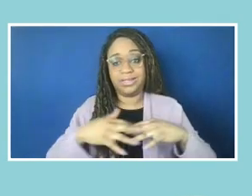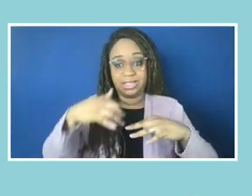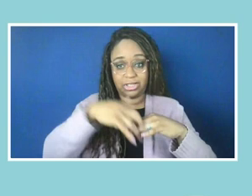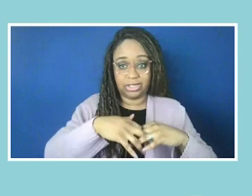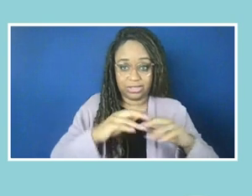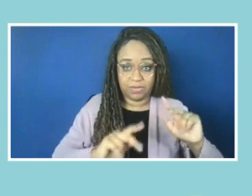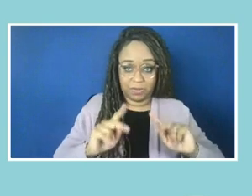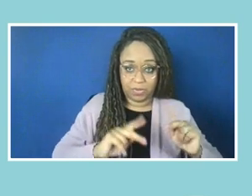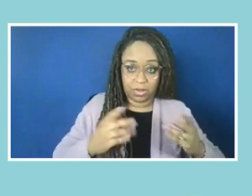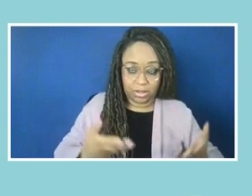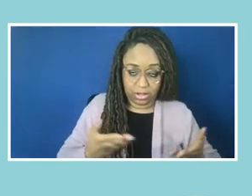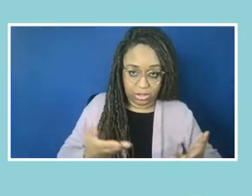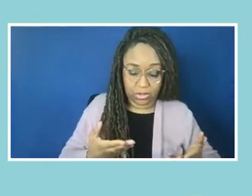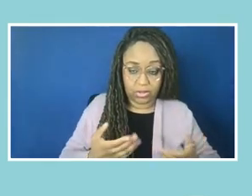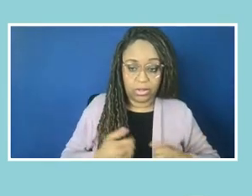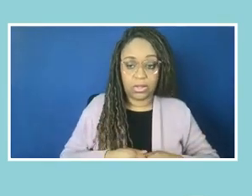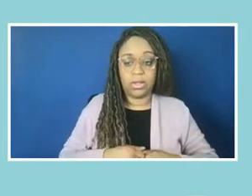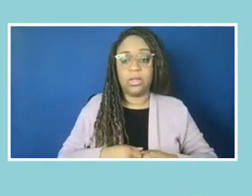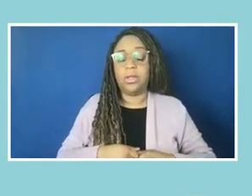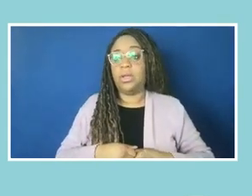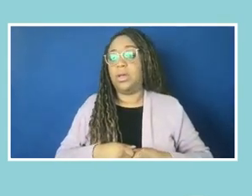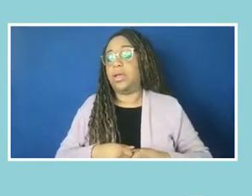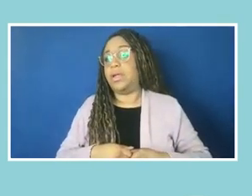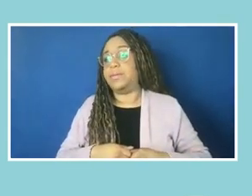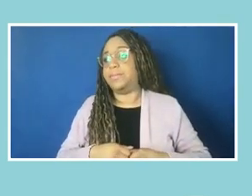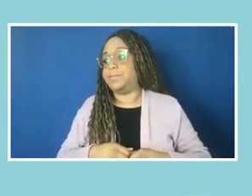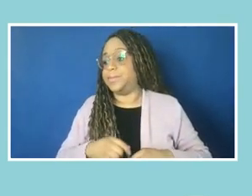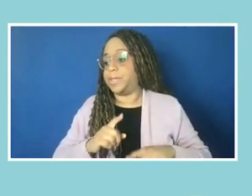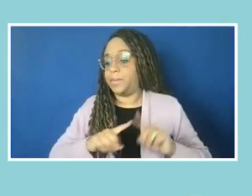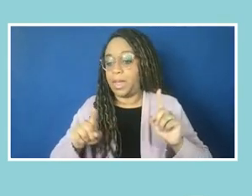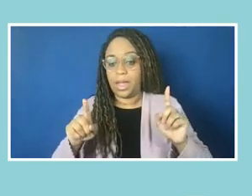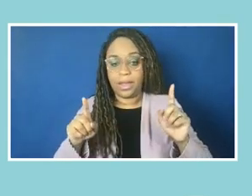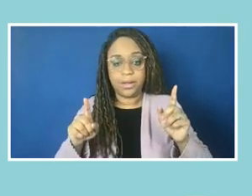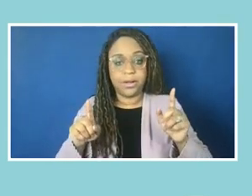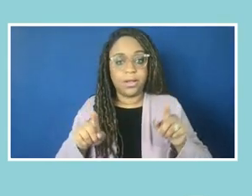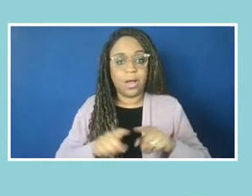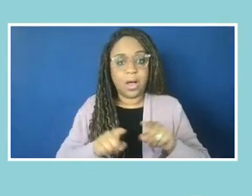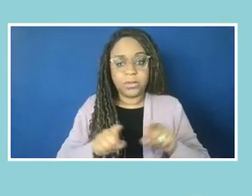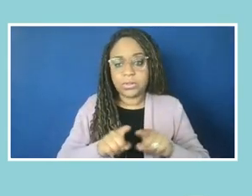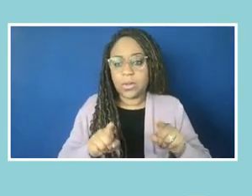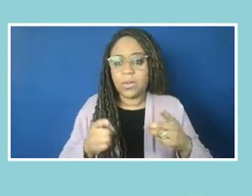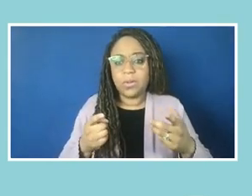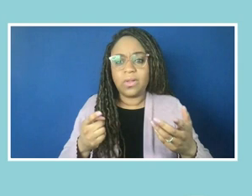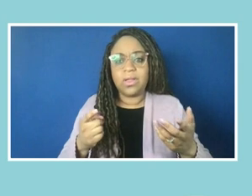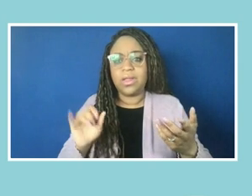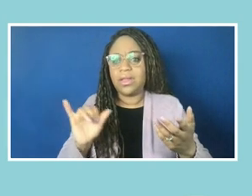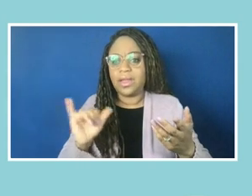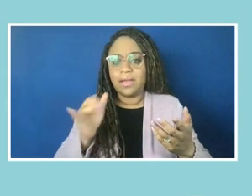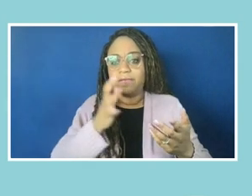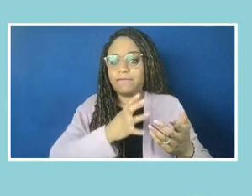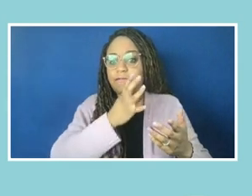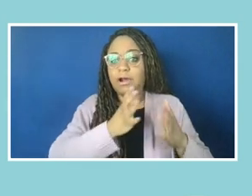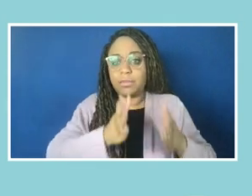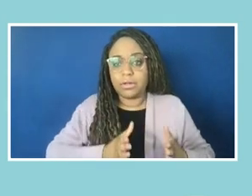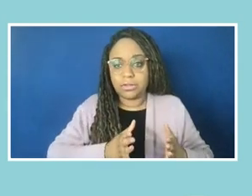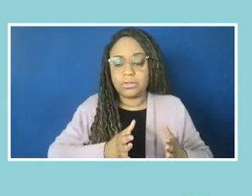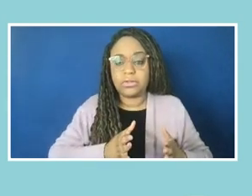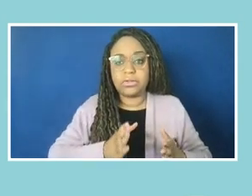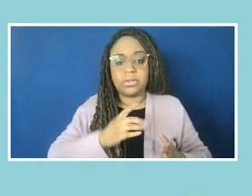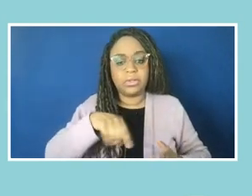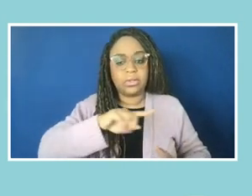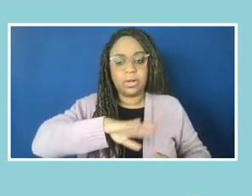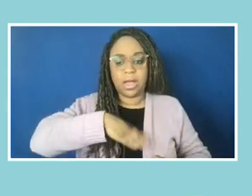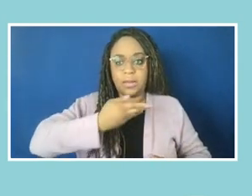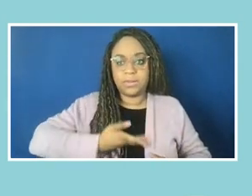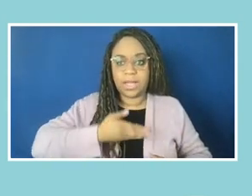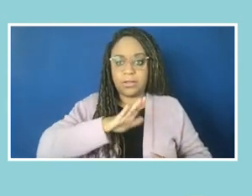We are talking about farmers who were frustrated over the fact that their money was going to a monarchy 3,000 miles away that didn't